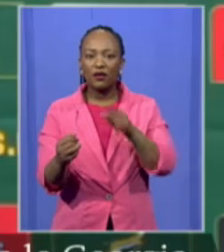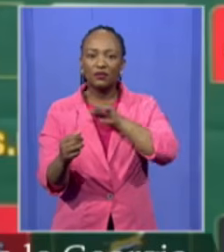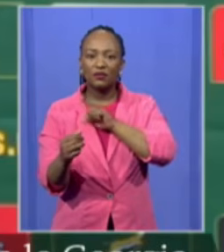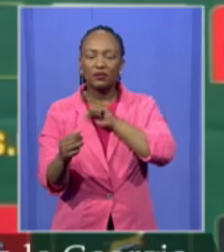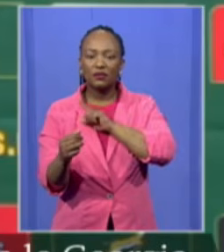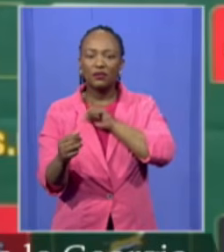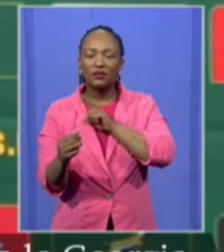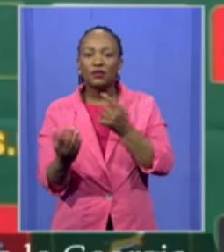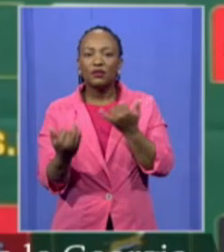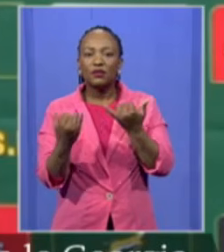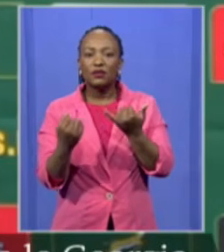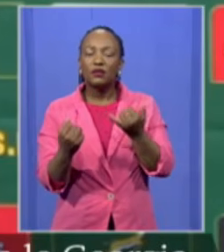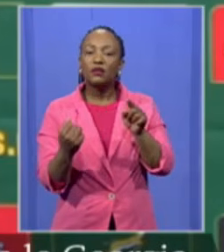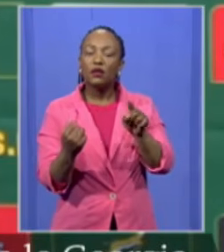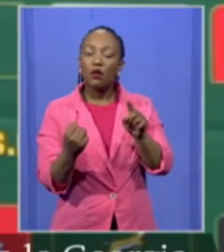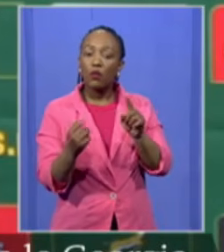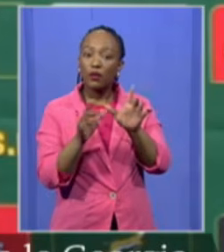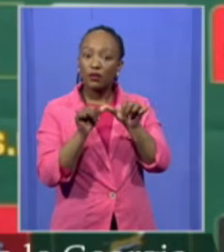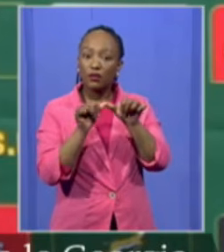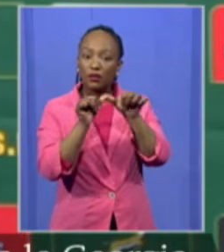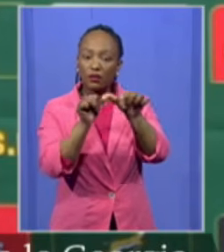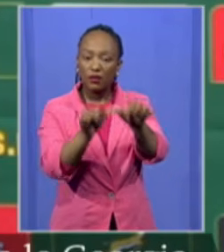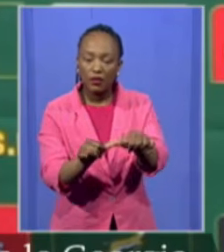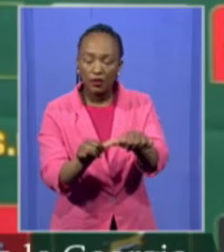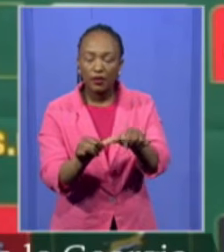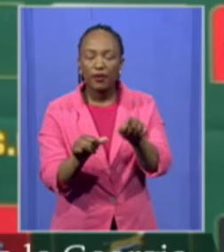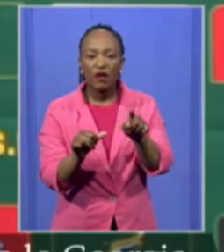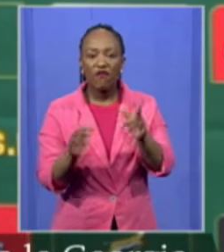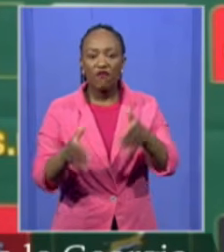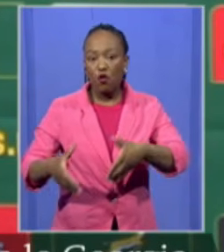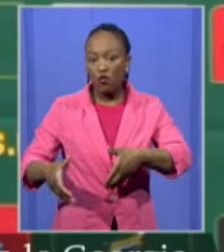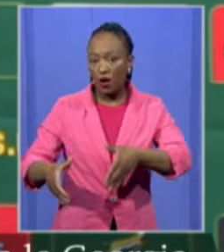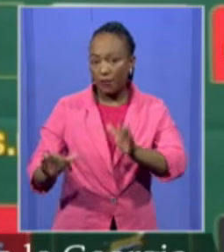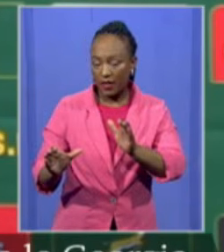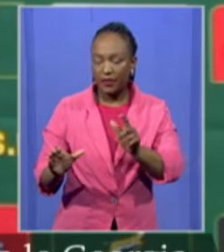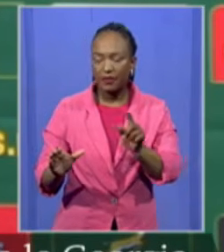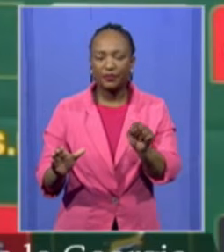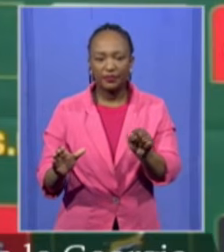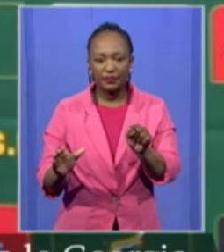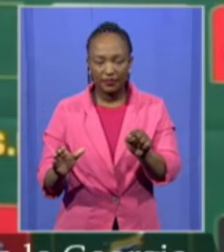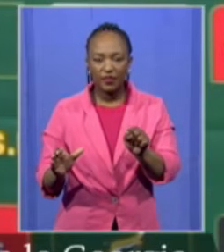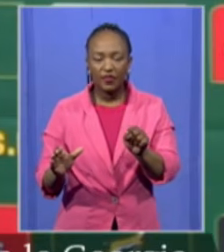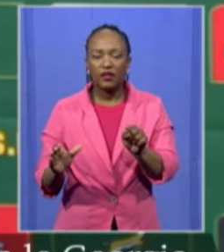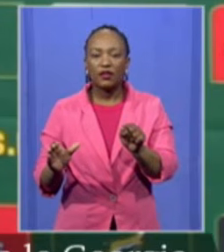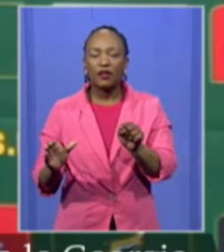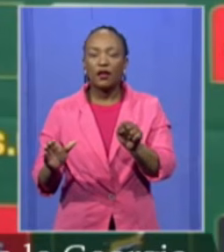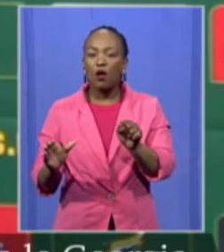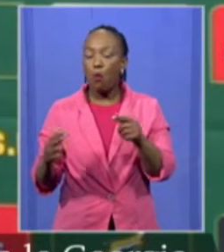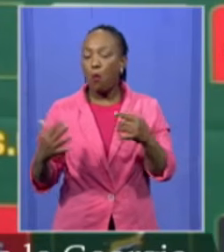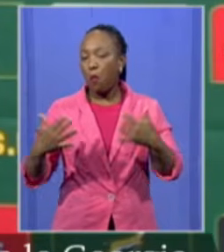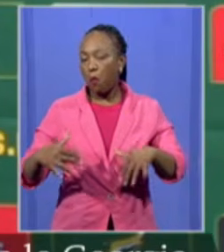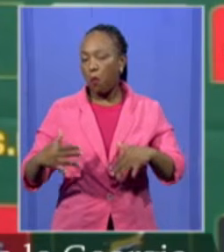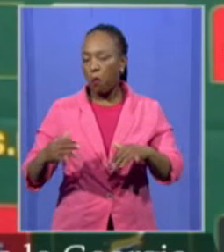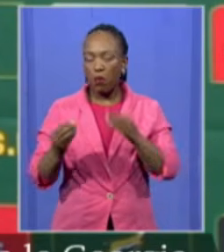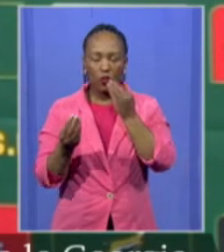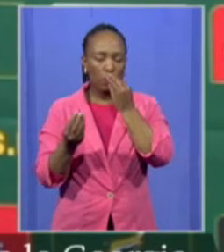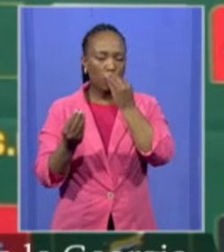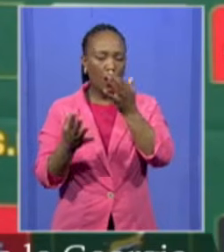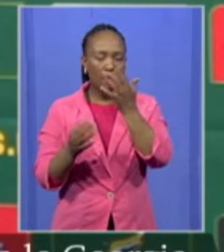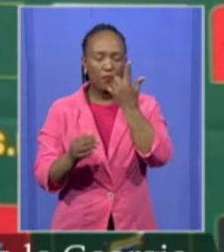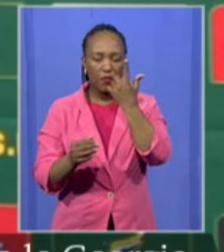think just the passion that they have for the rugby, is unbelievable. So I think Mbombela definitely holds